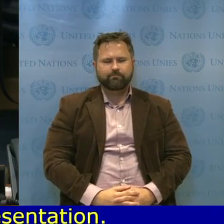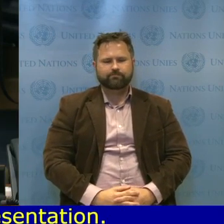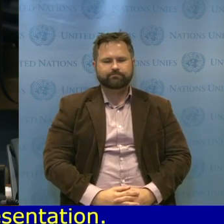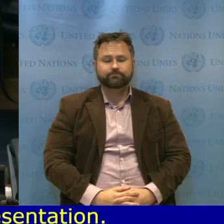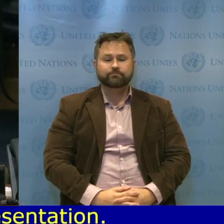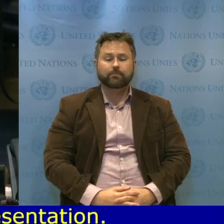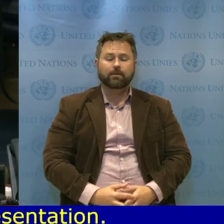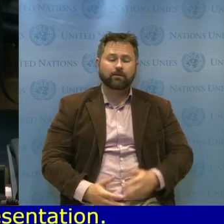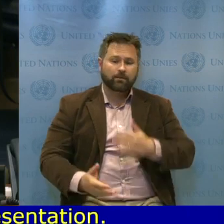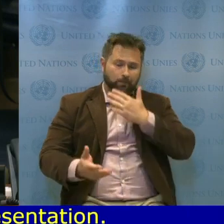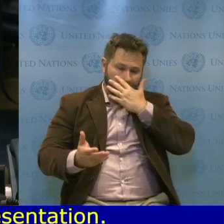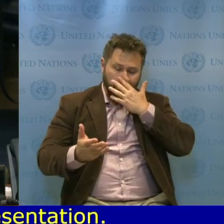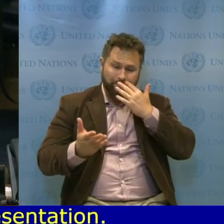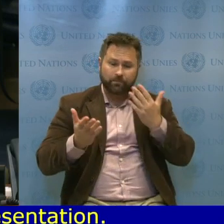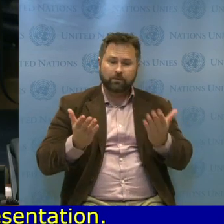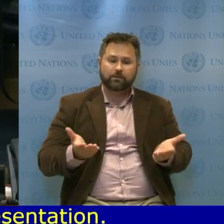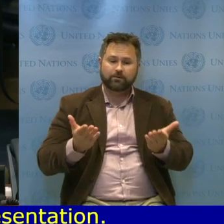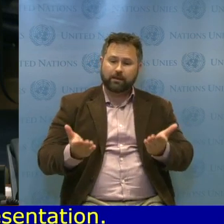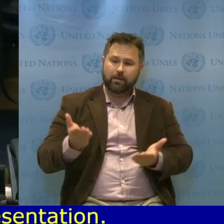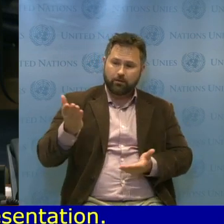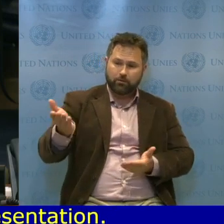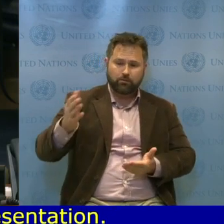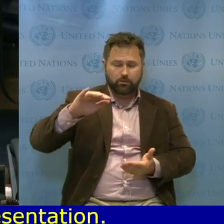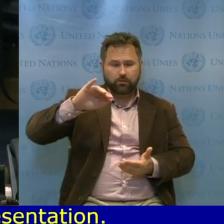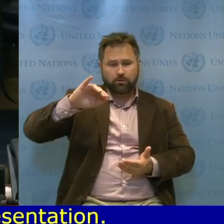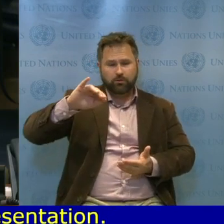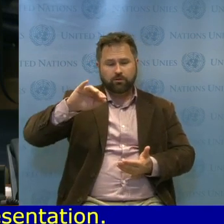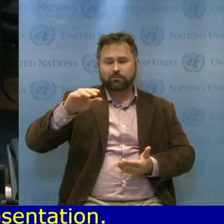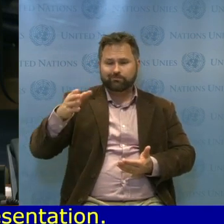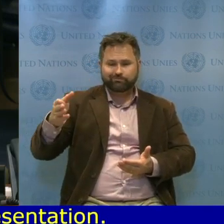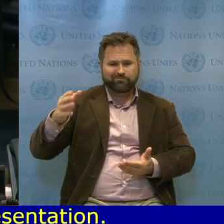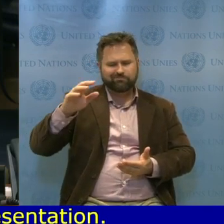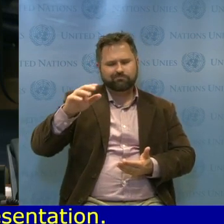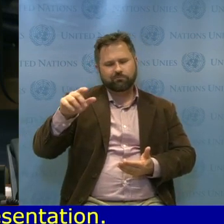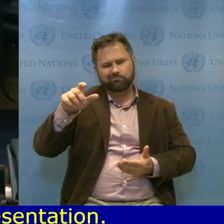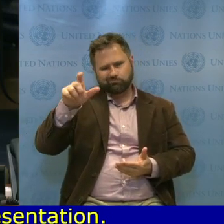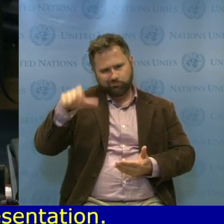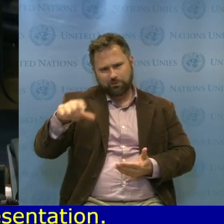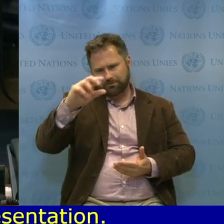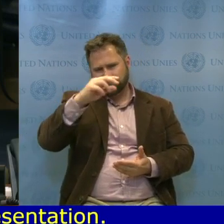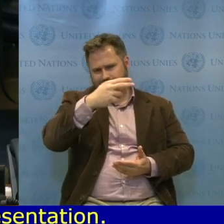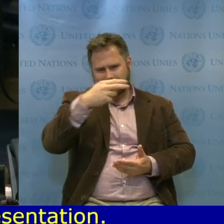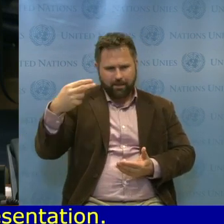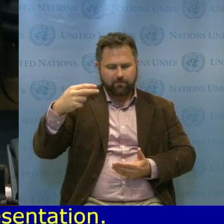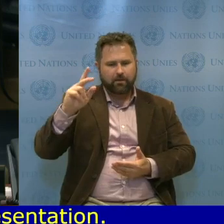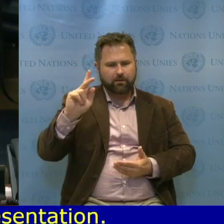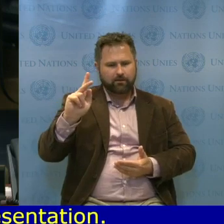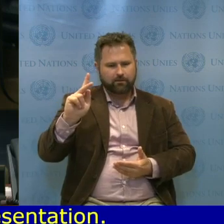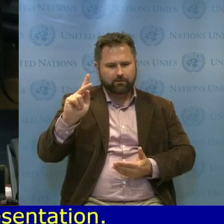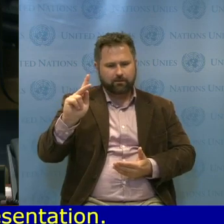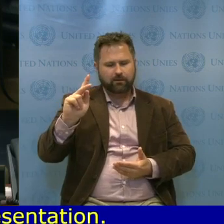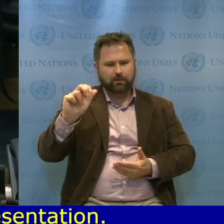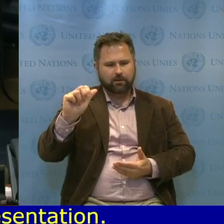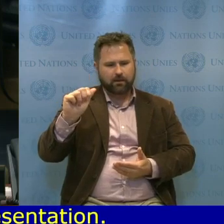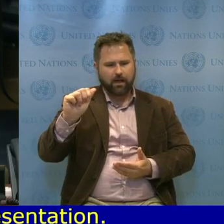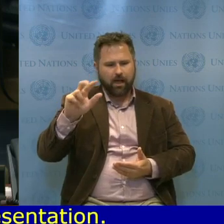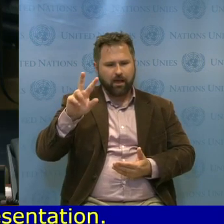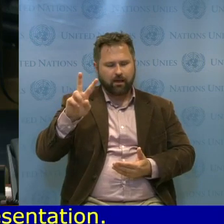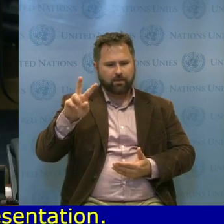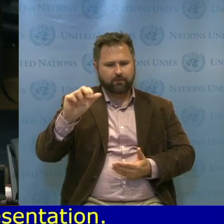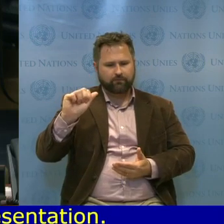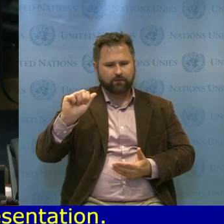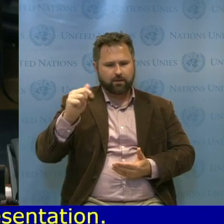I now invite Ms. Julieta Cavatuna, Deputy Minister of Health and Social Services of Namibia.